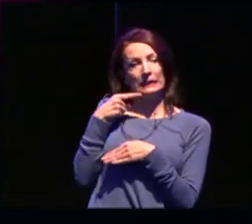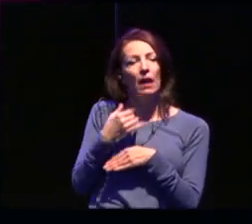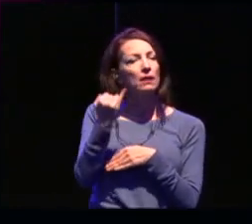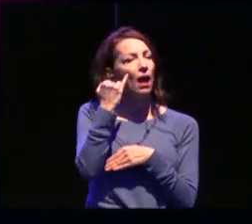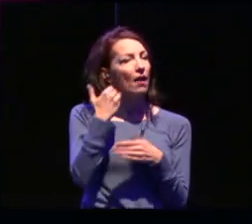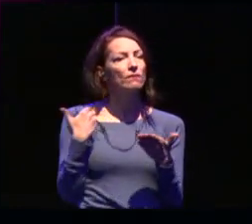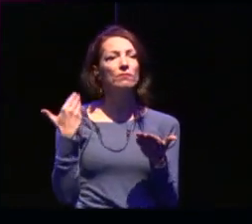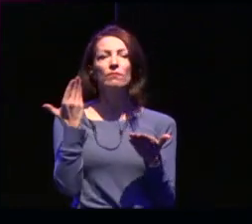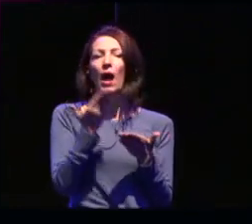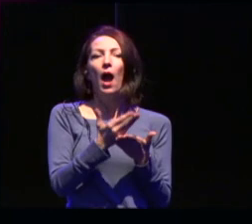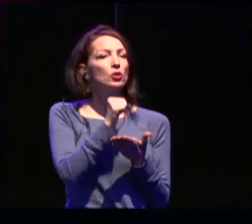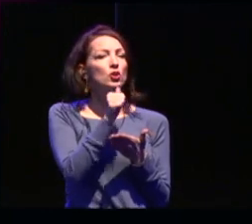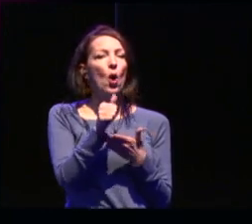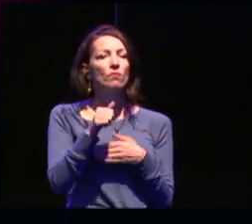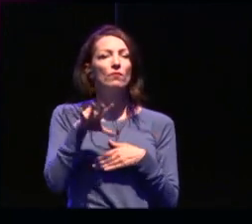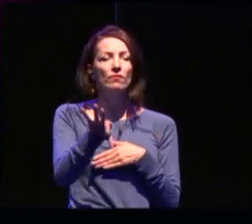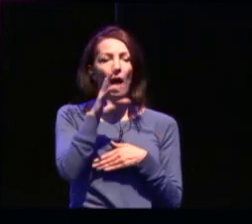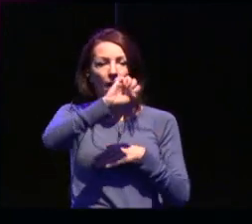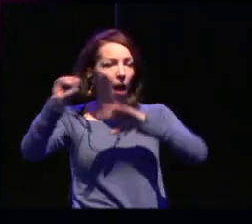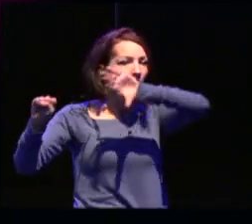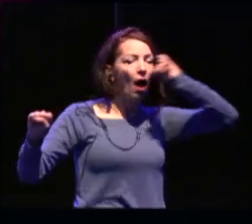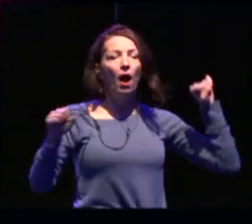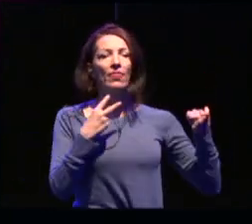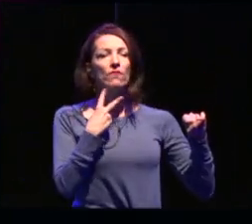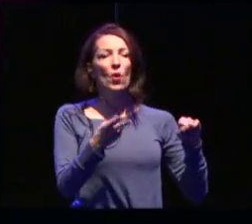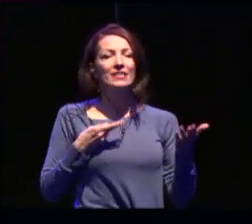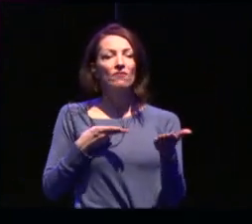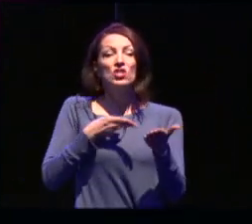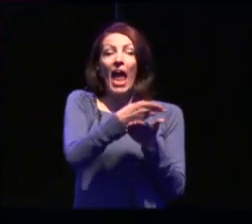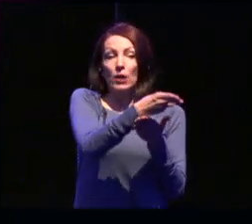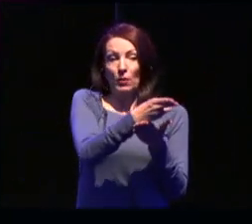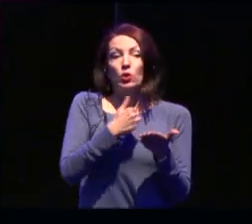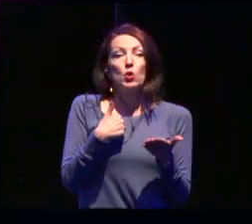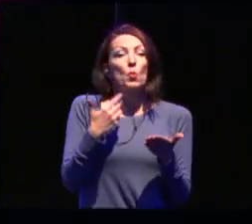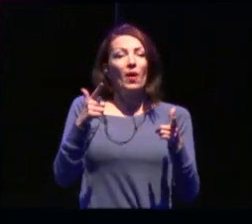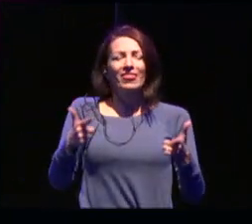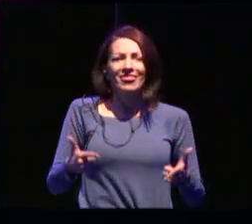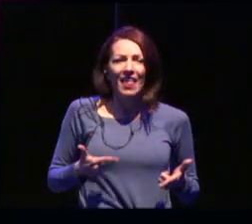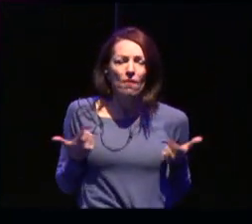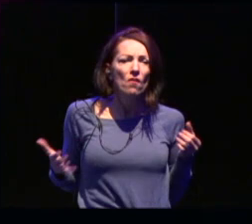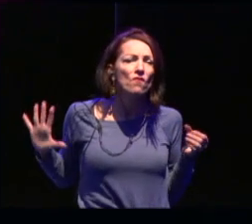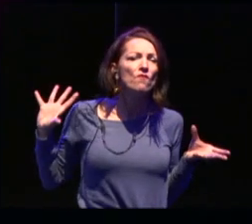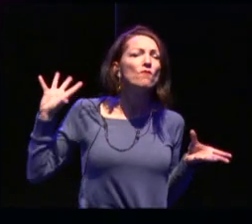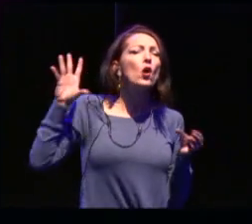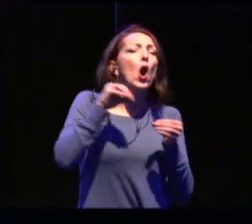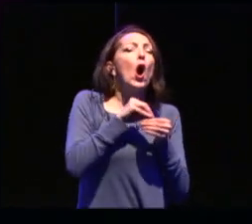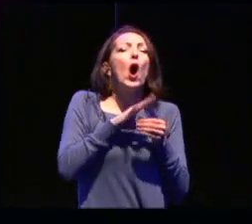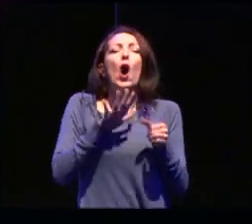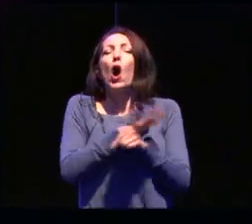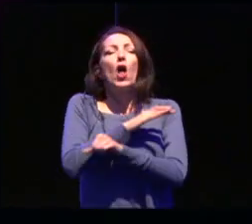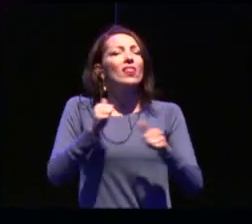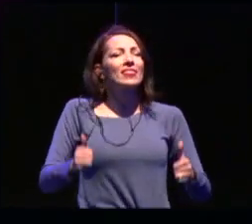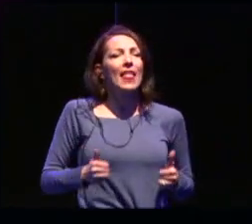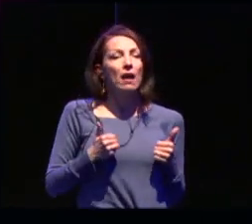you do not find and uncover and live by the voice of the genuine, you will live your entire life on the strings